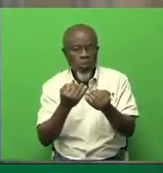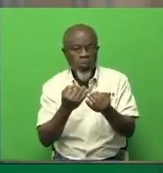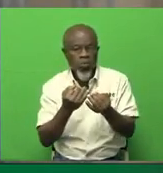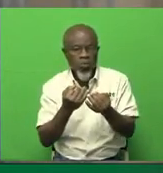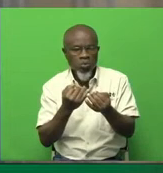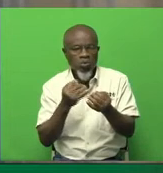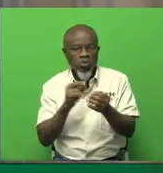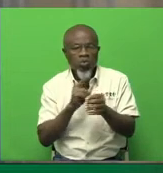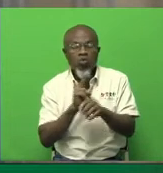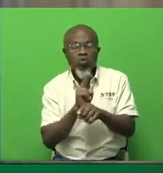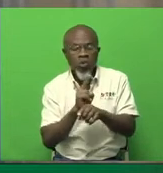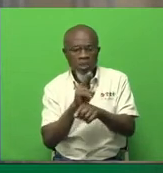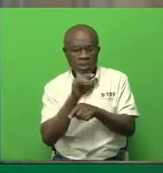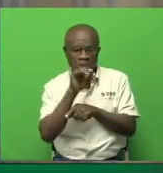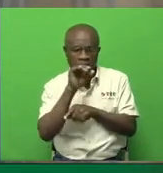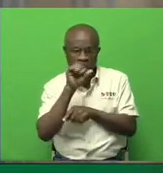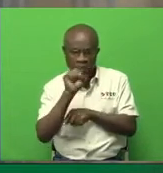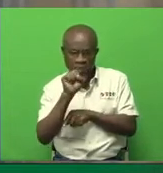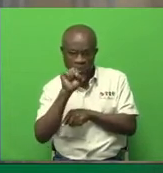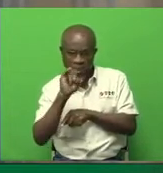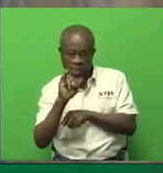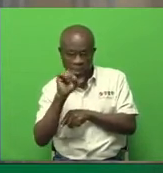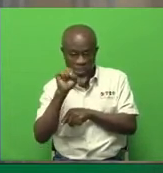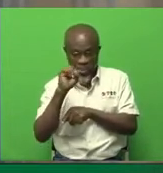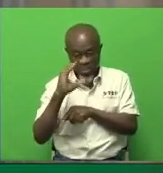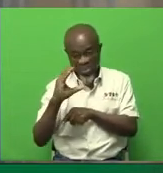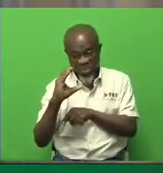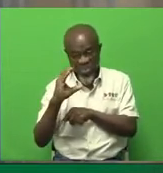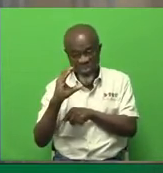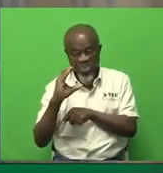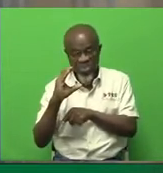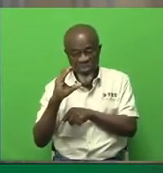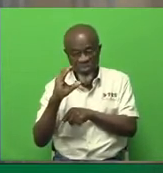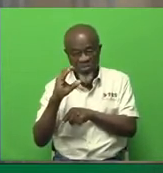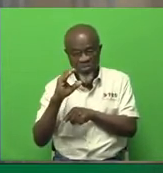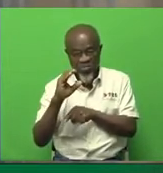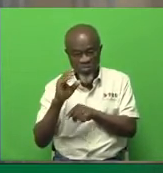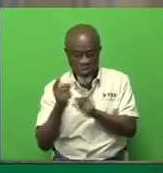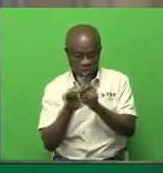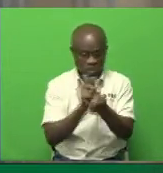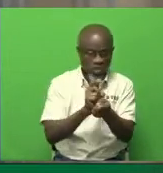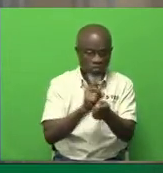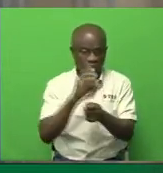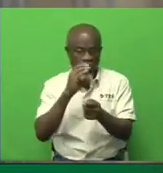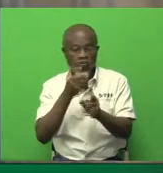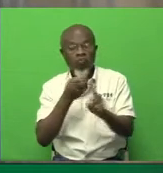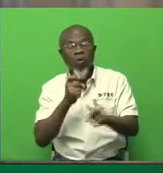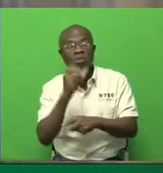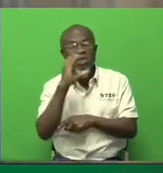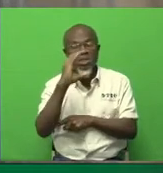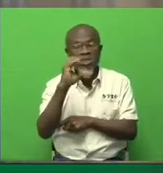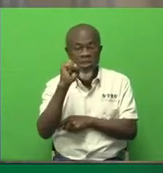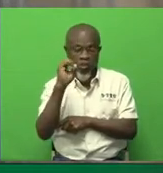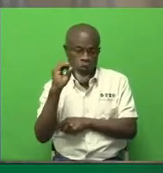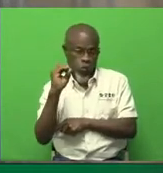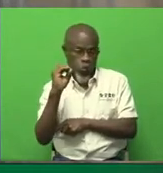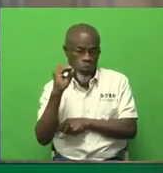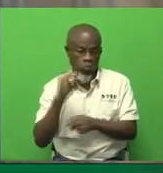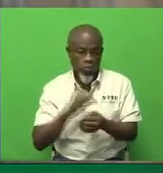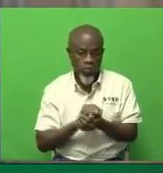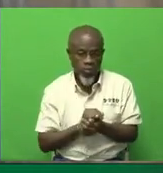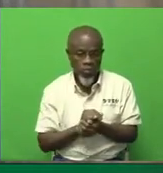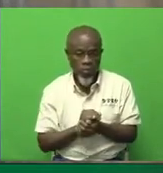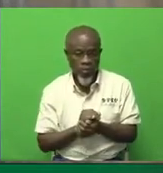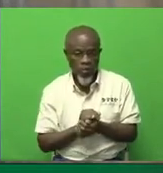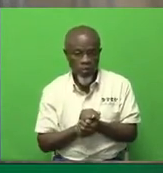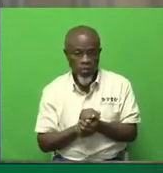Review 4 methodology of the CSO as a result the ministry has relied to a great extent on